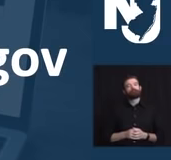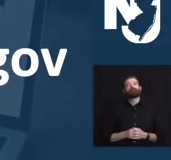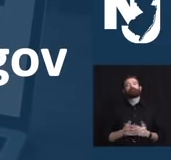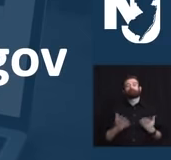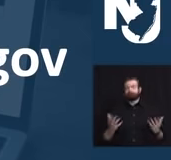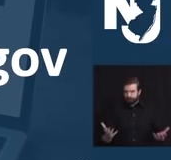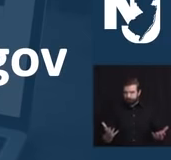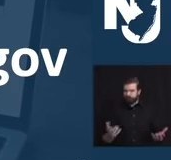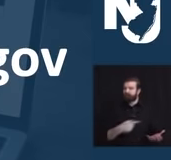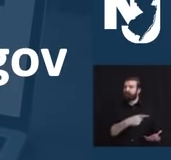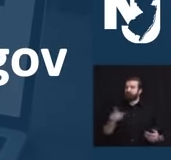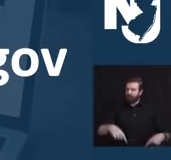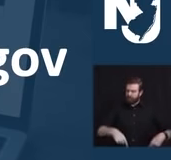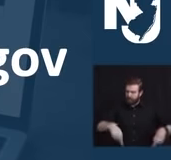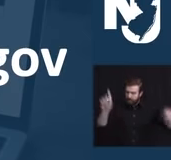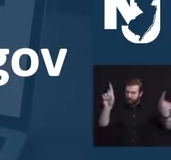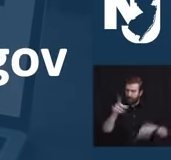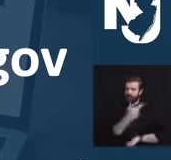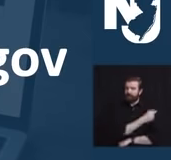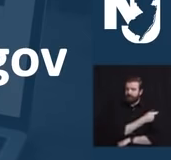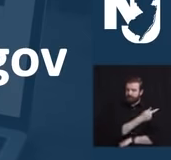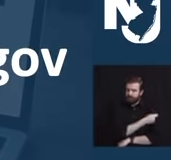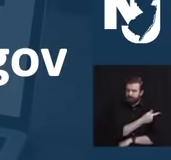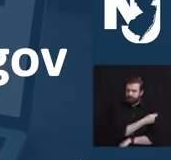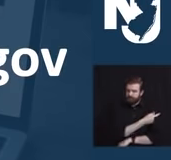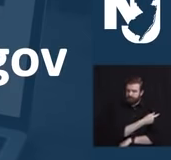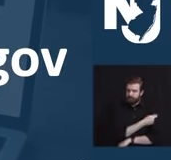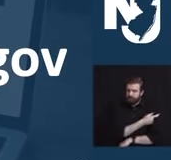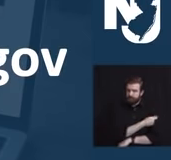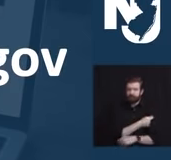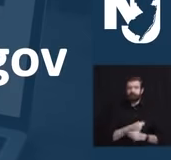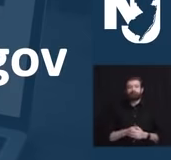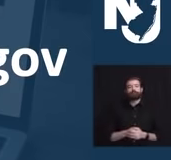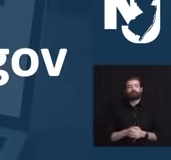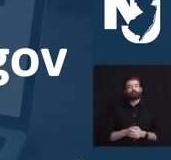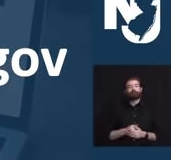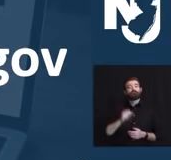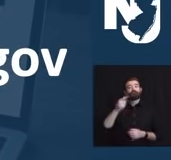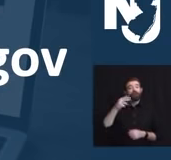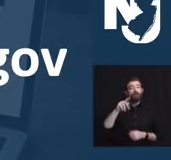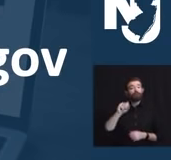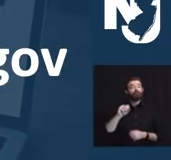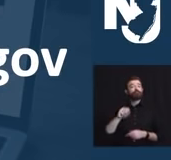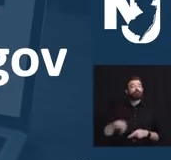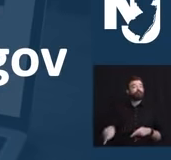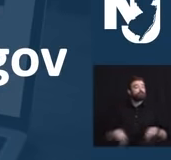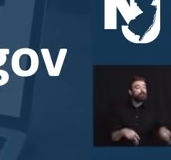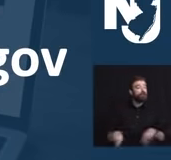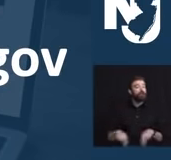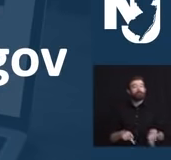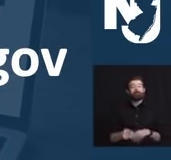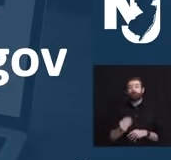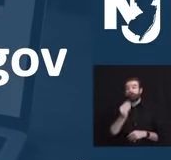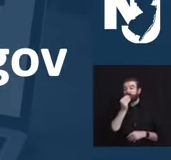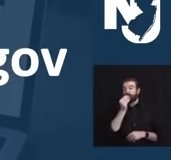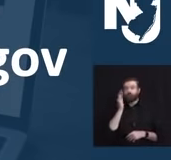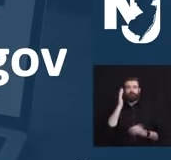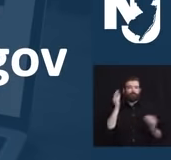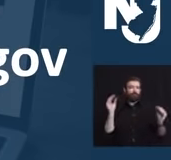activity that we just discussed is substantially safer if you are vaccinated than if you are unvaccinated.